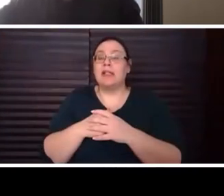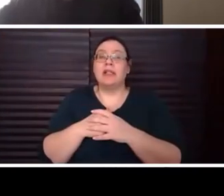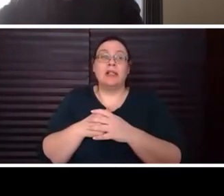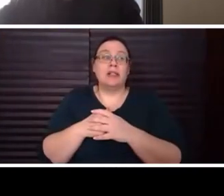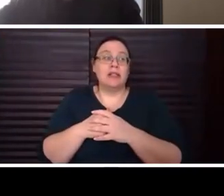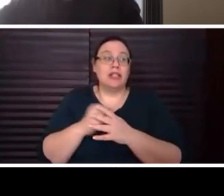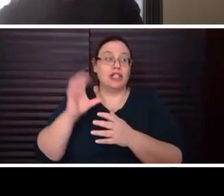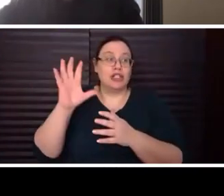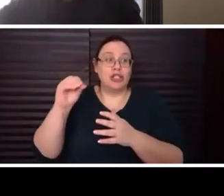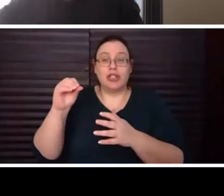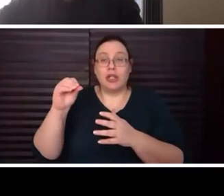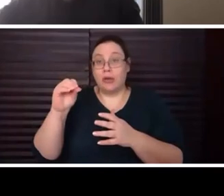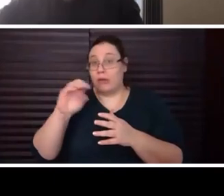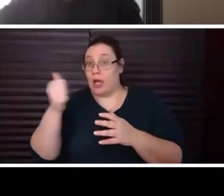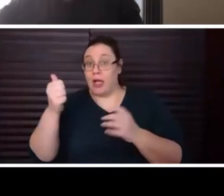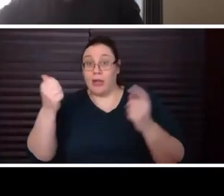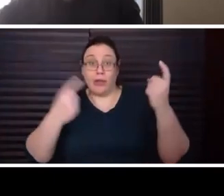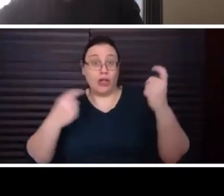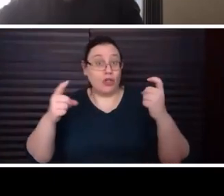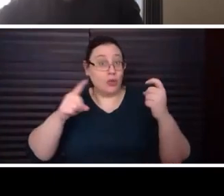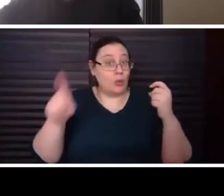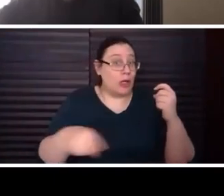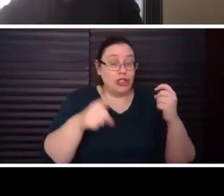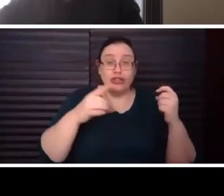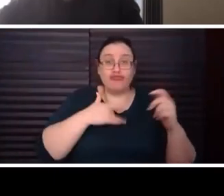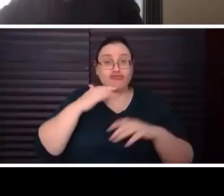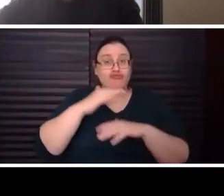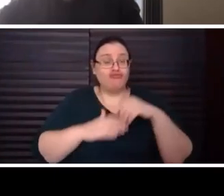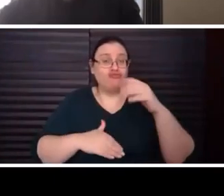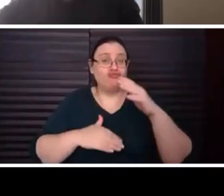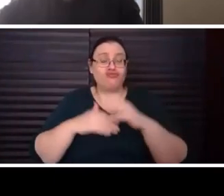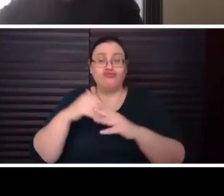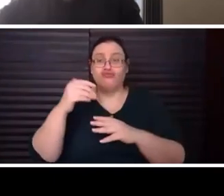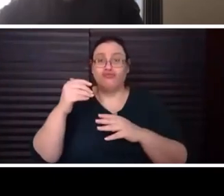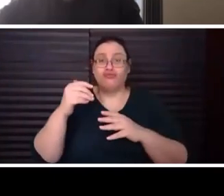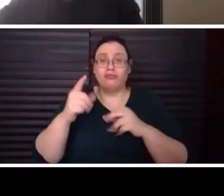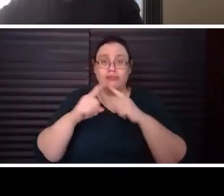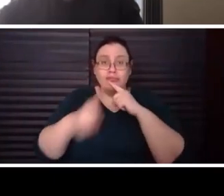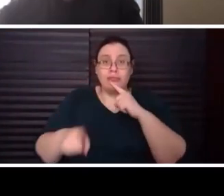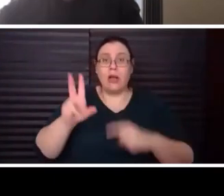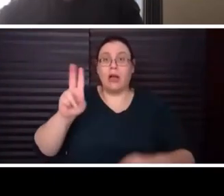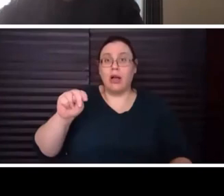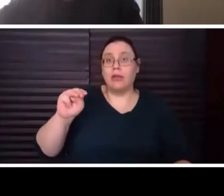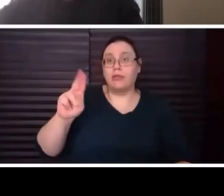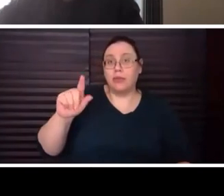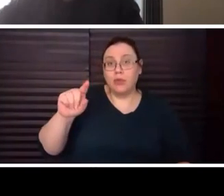So if there are any other questions, feel free to unmute and